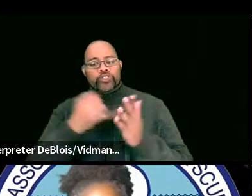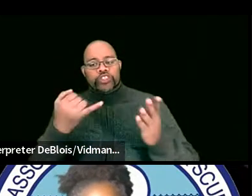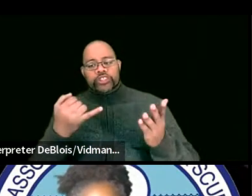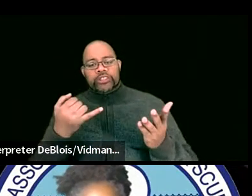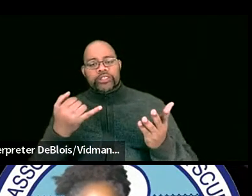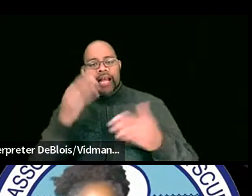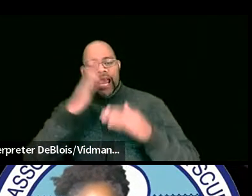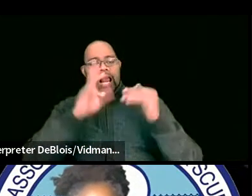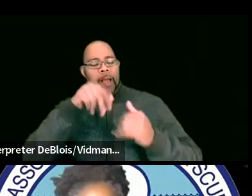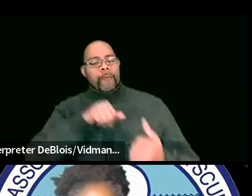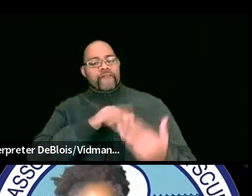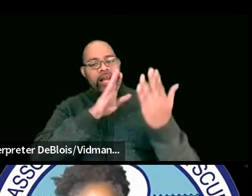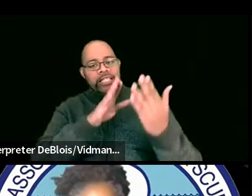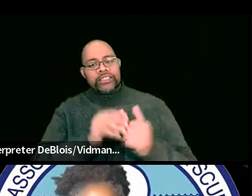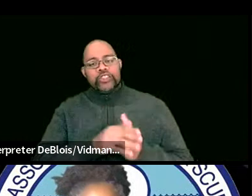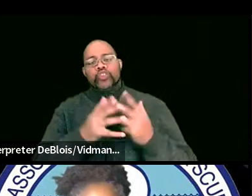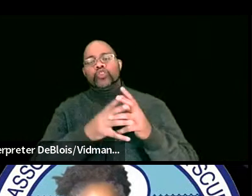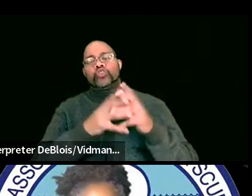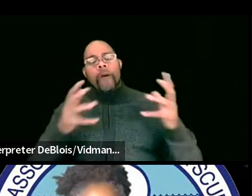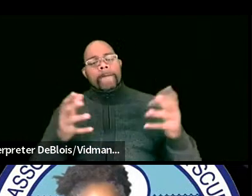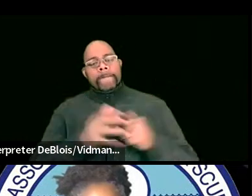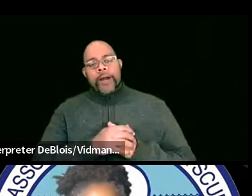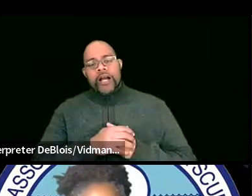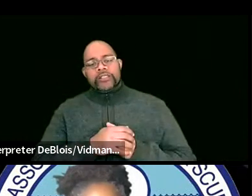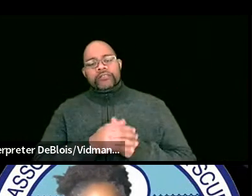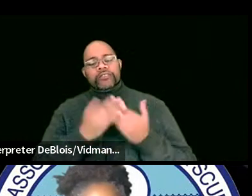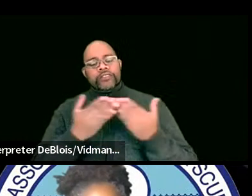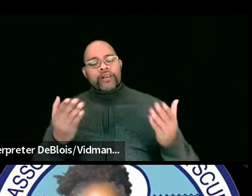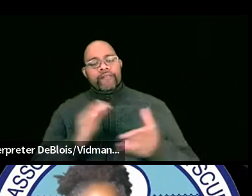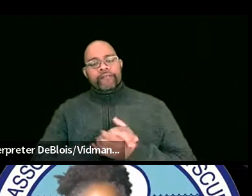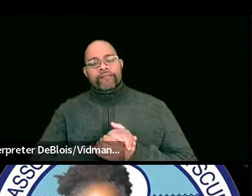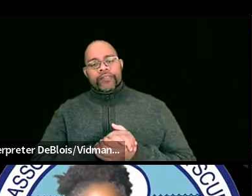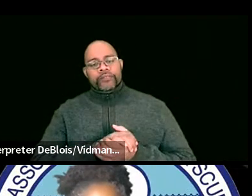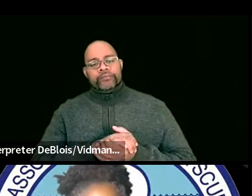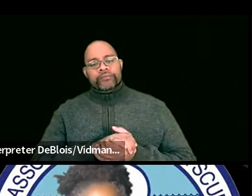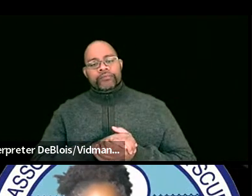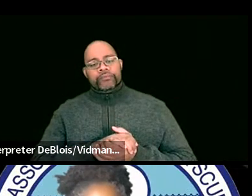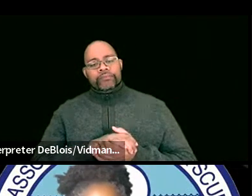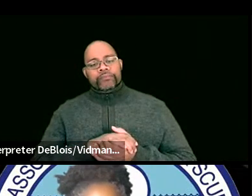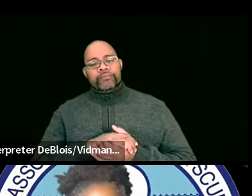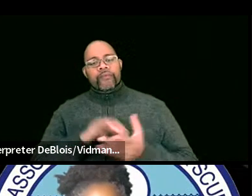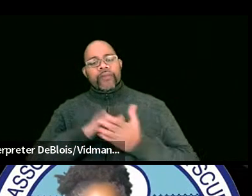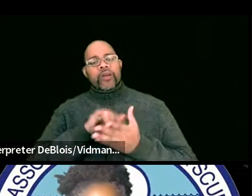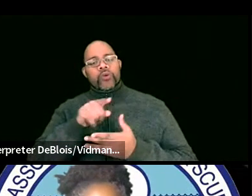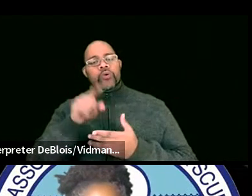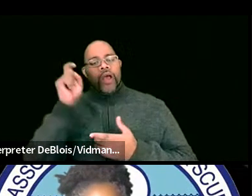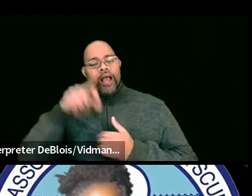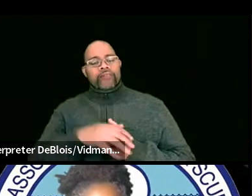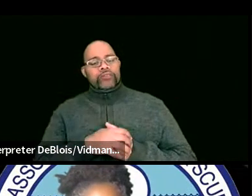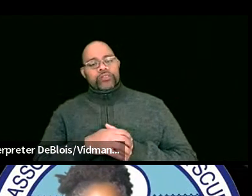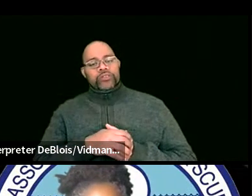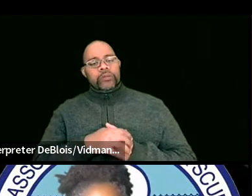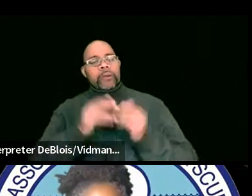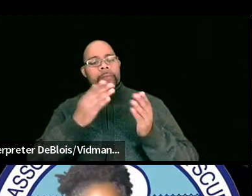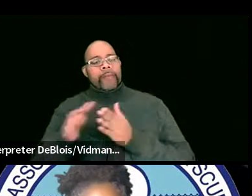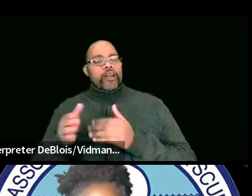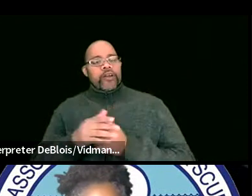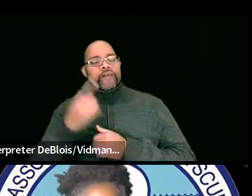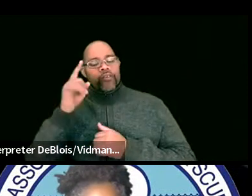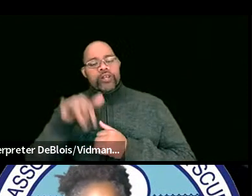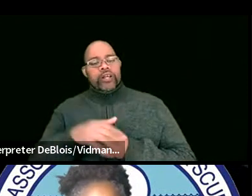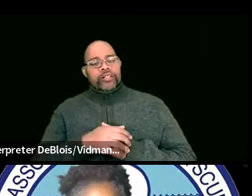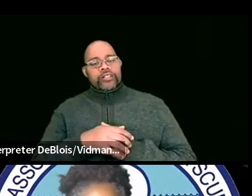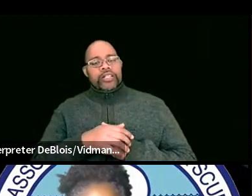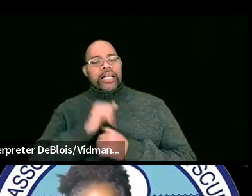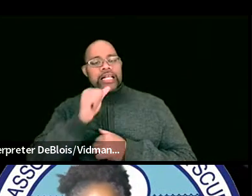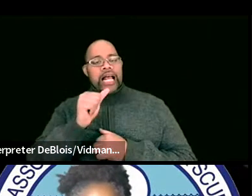end up facing so much stuff that you kind of just have to be prepared for it,